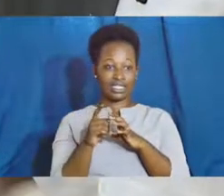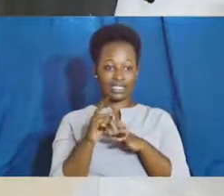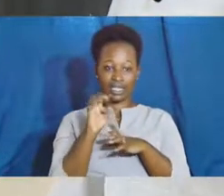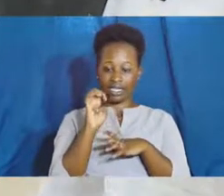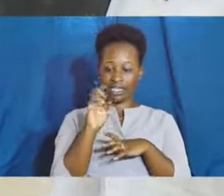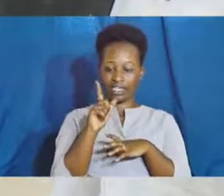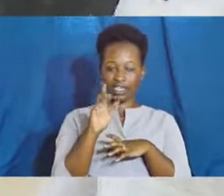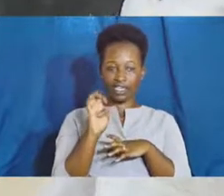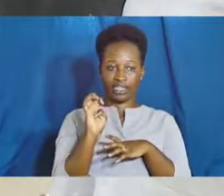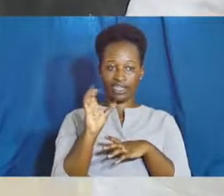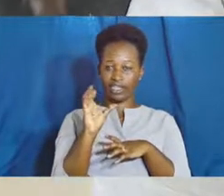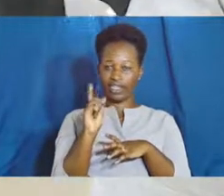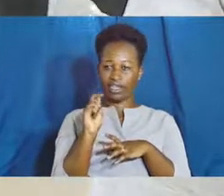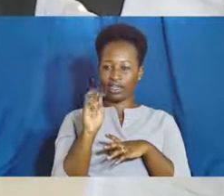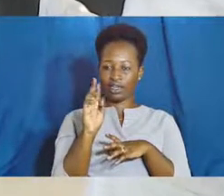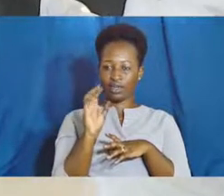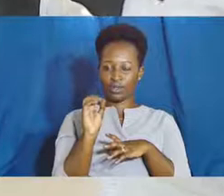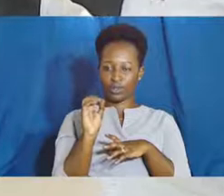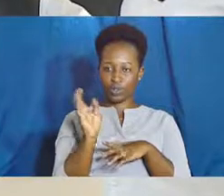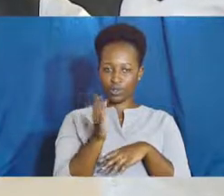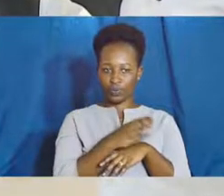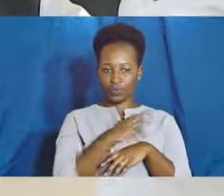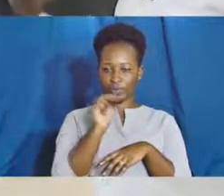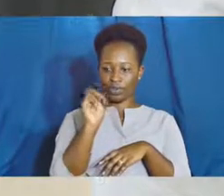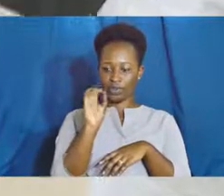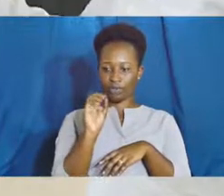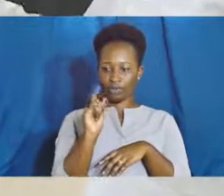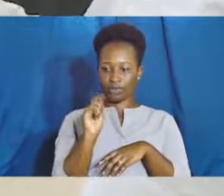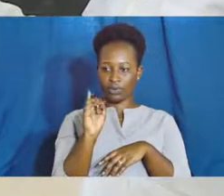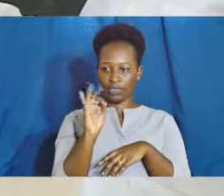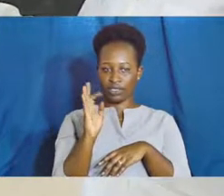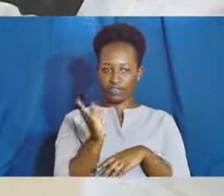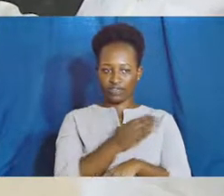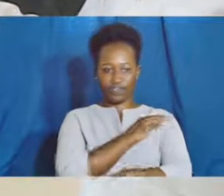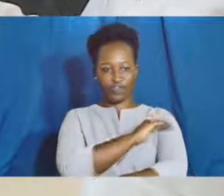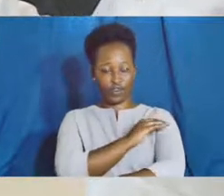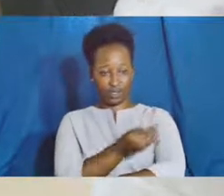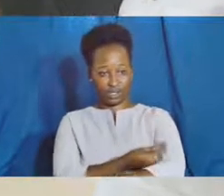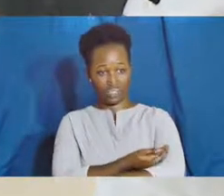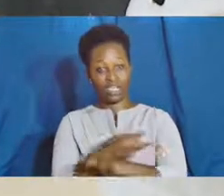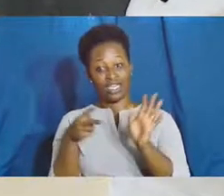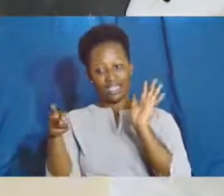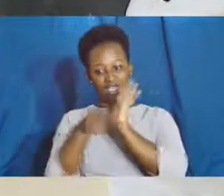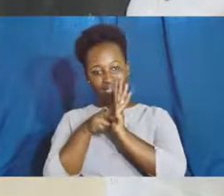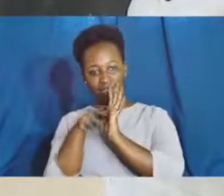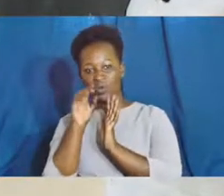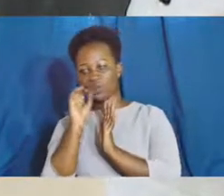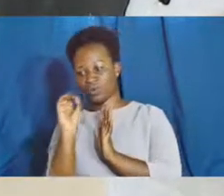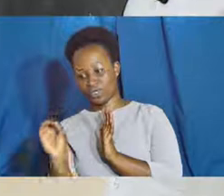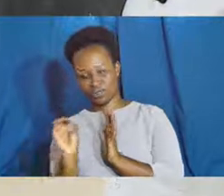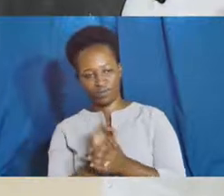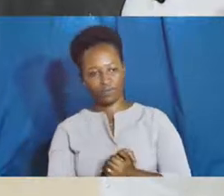zero, in other words, what you have by this side, they are also into this side, and then you have equals to